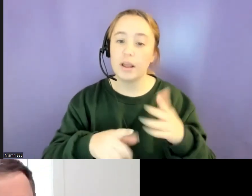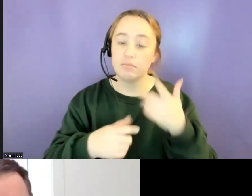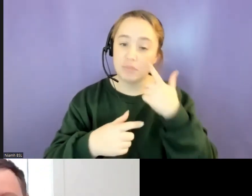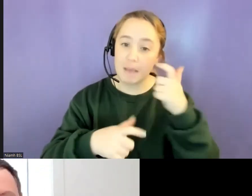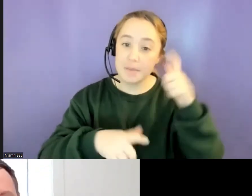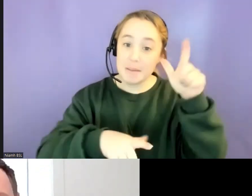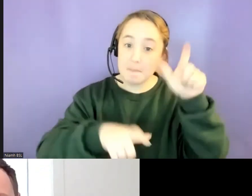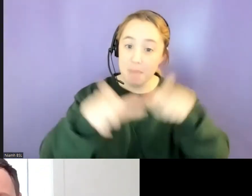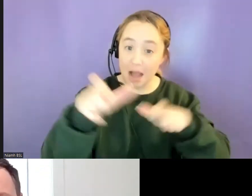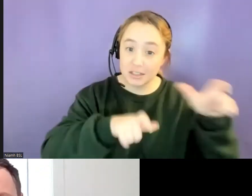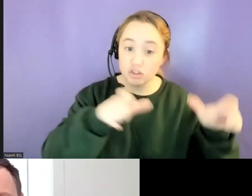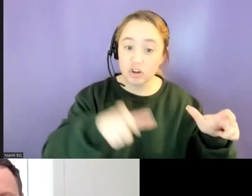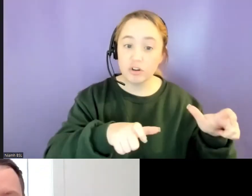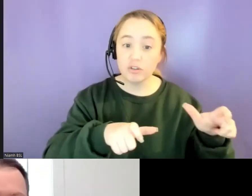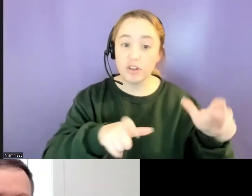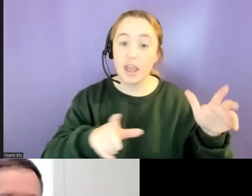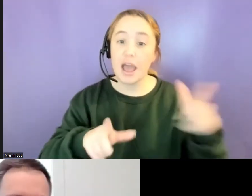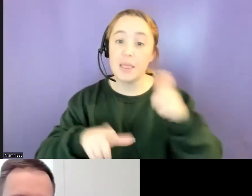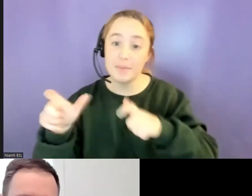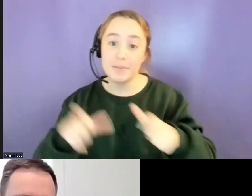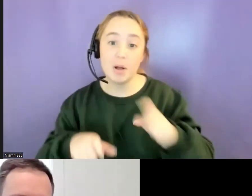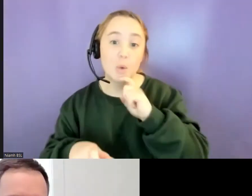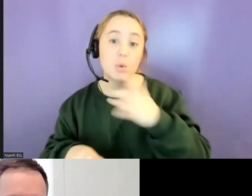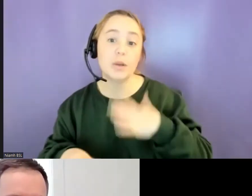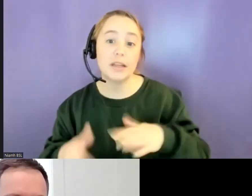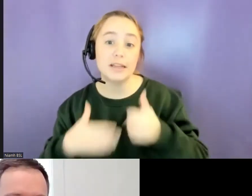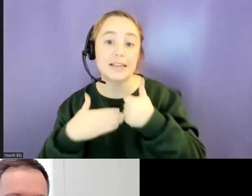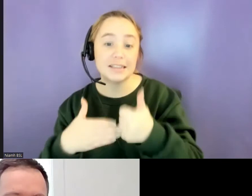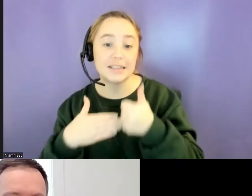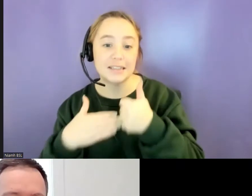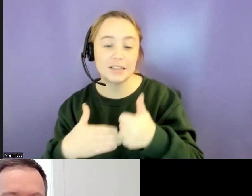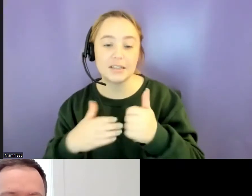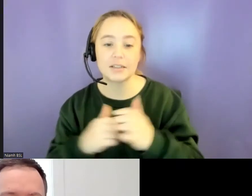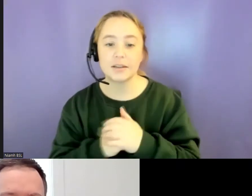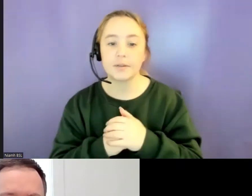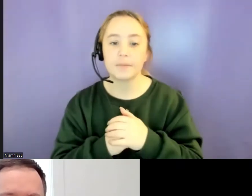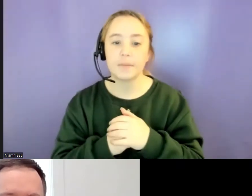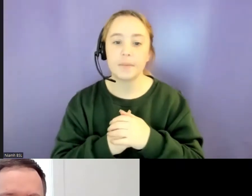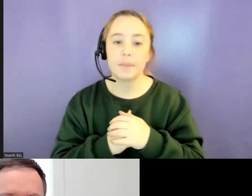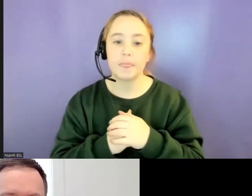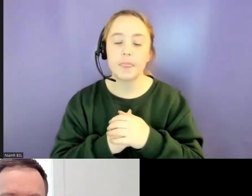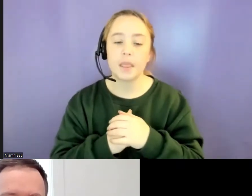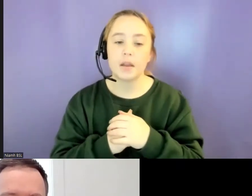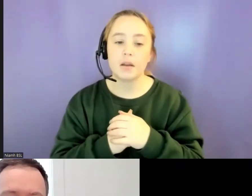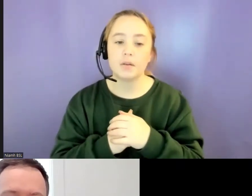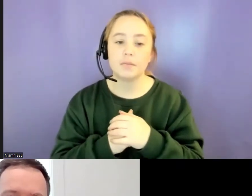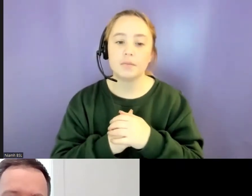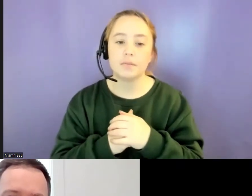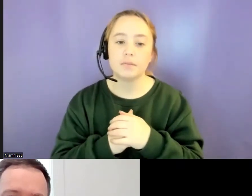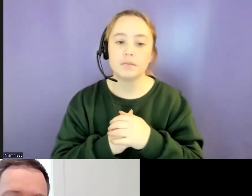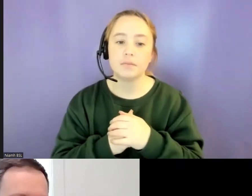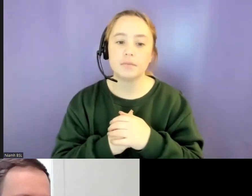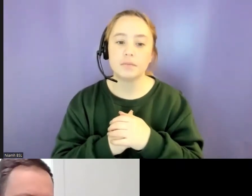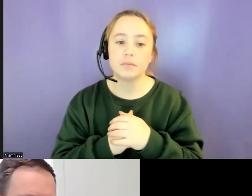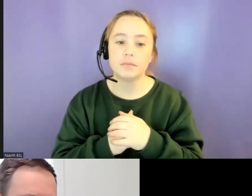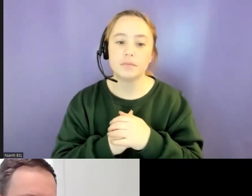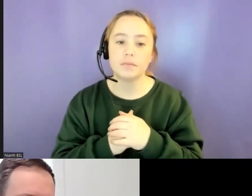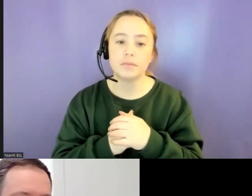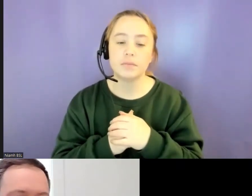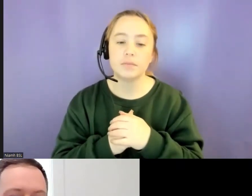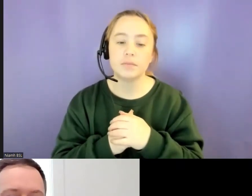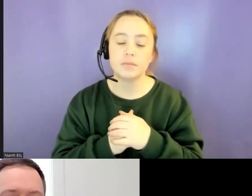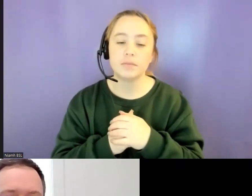passengers and everyone that requires assistance. We also, what's probably a little bit lesser